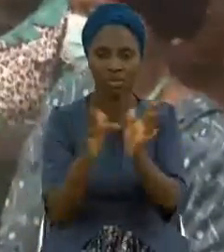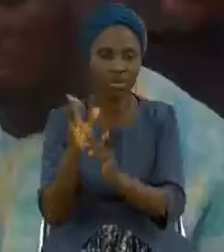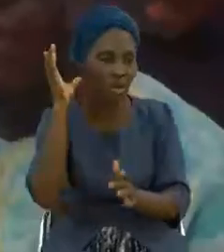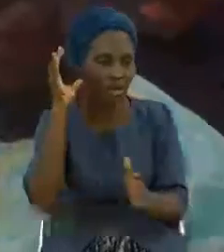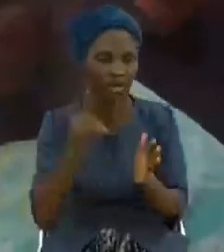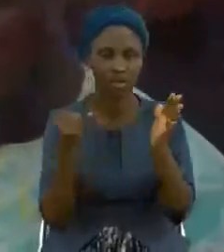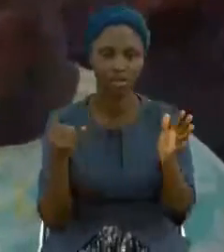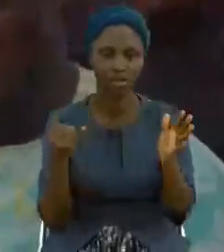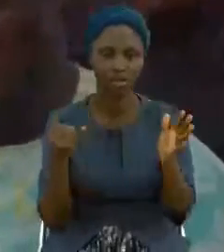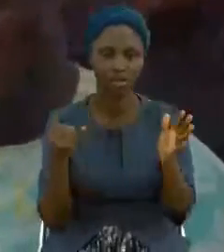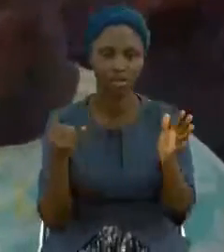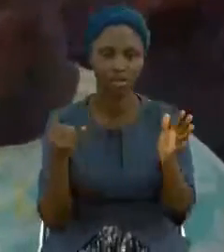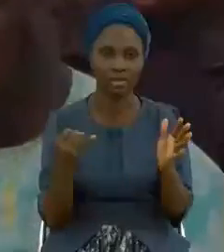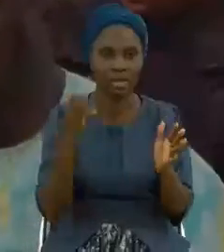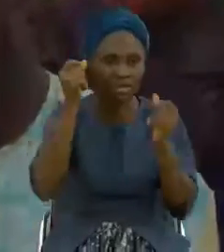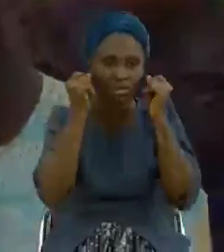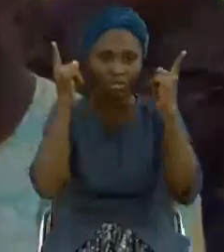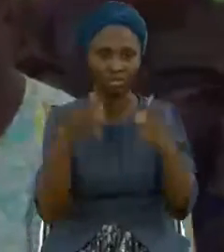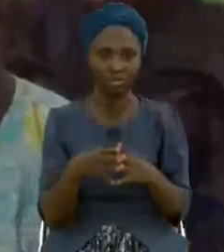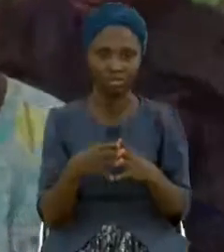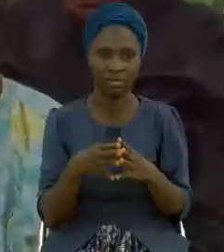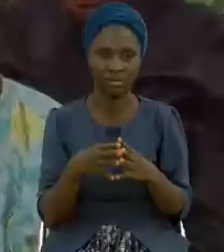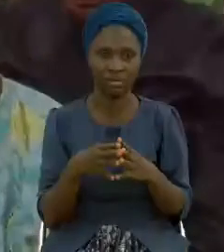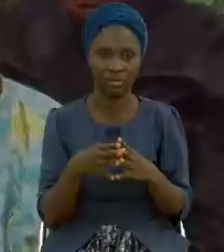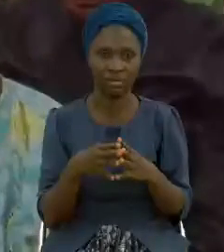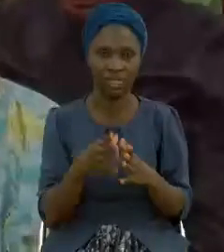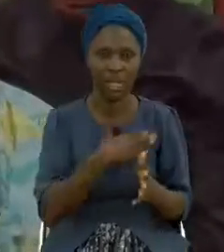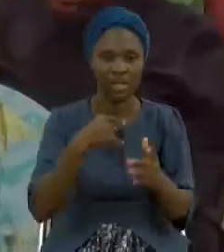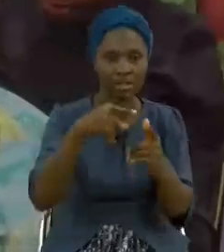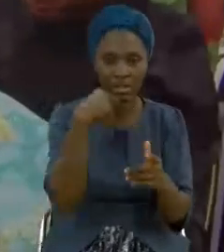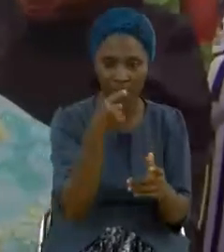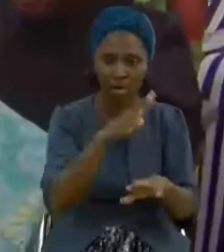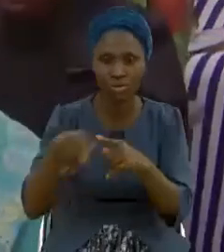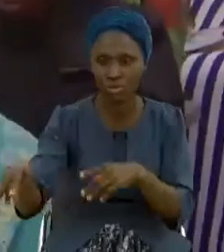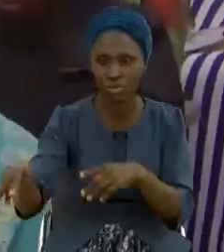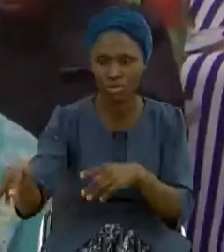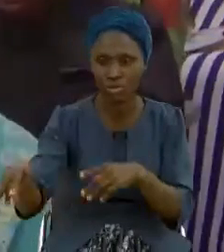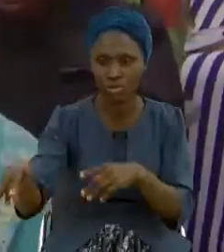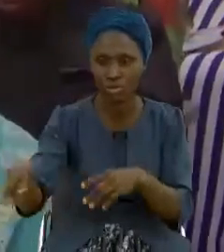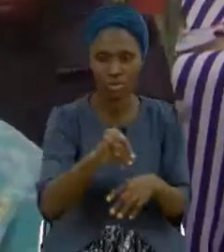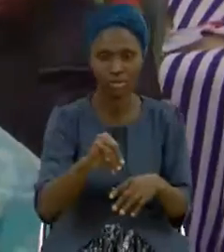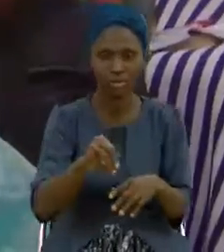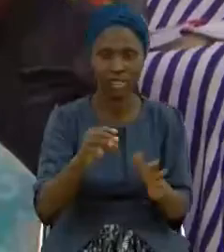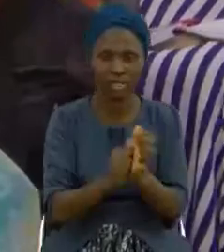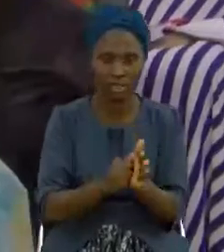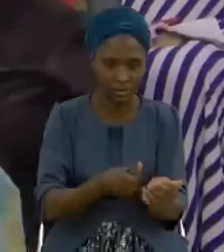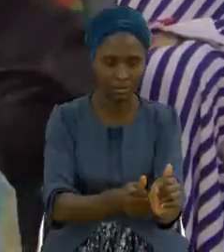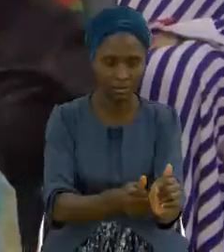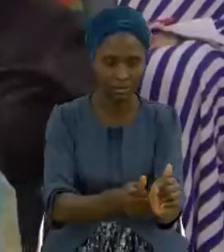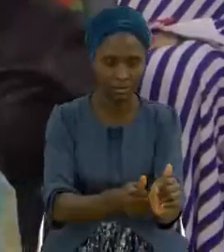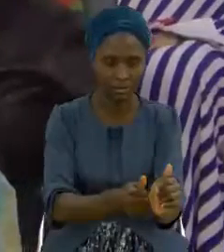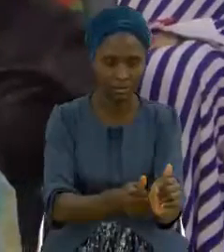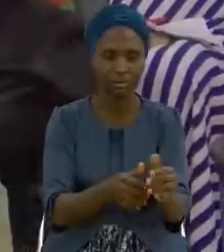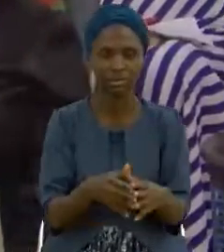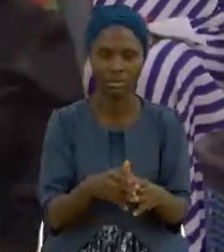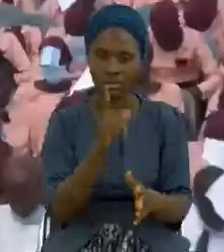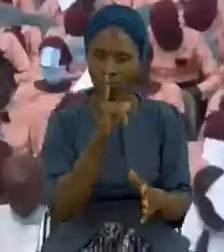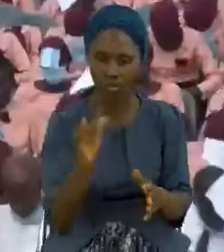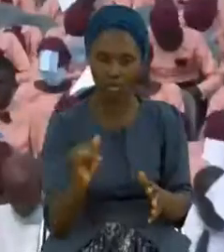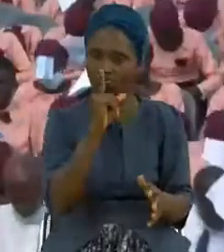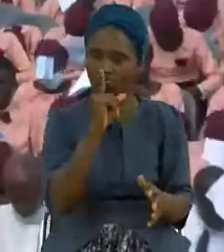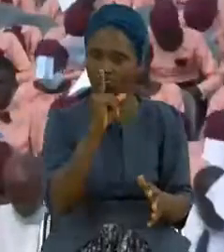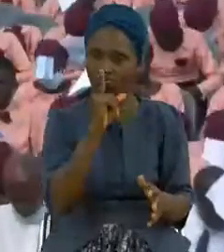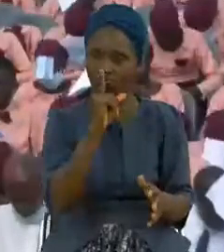and said unto them that followed, verily I say unto you, I have